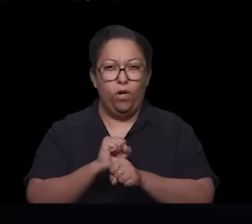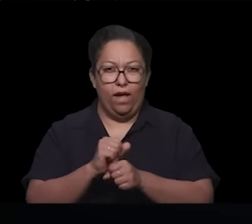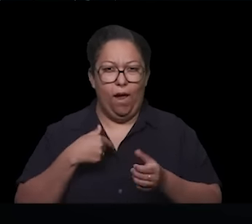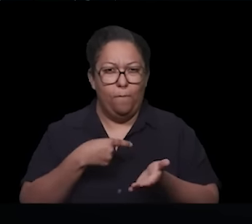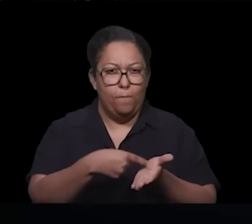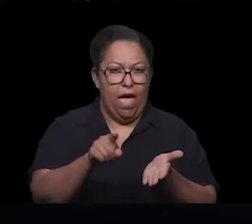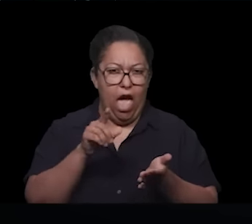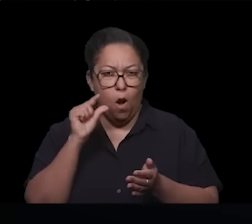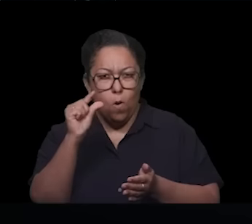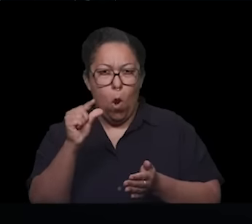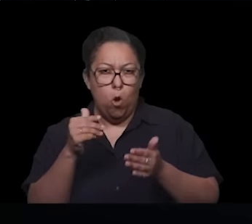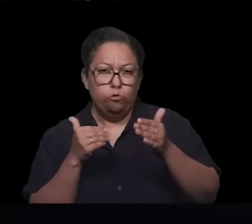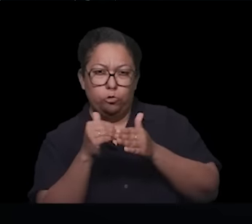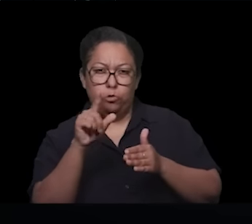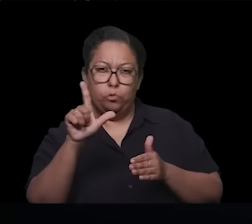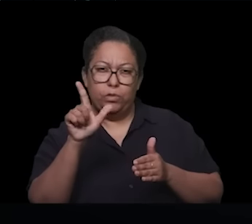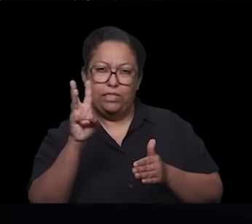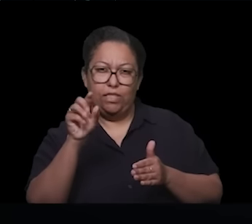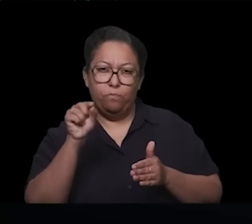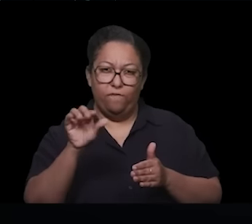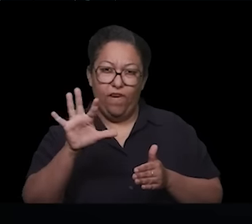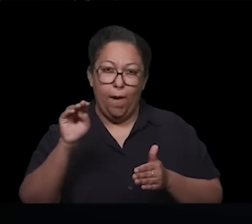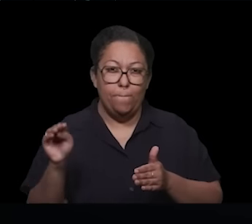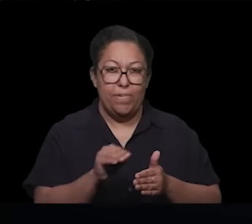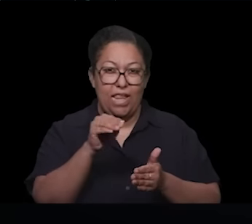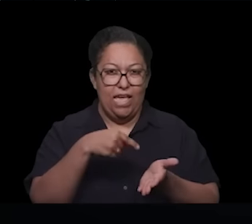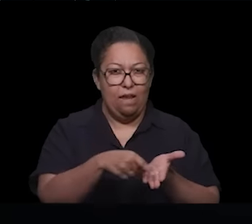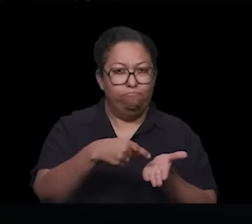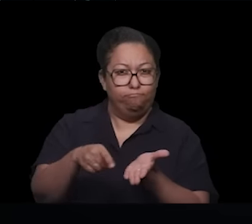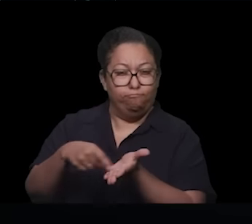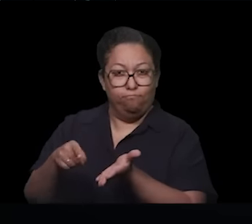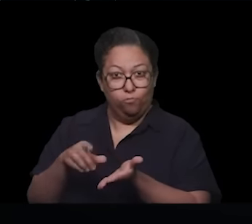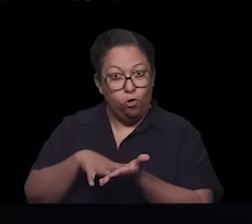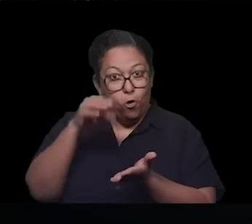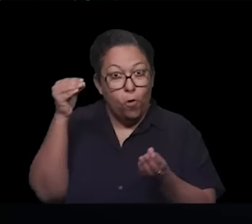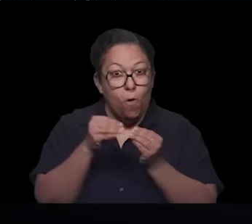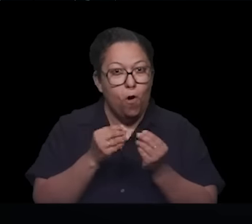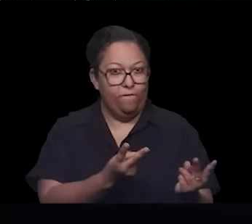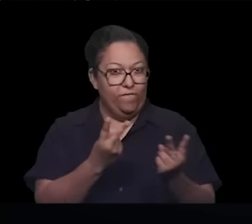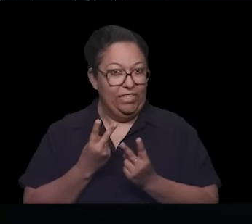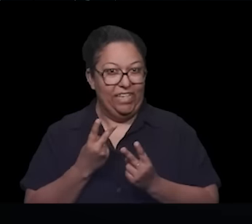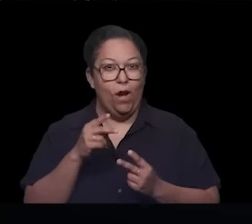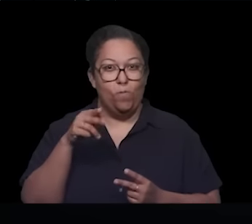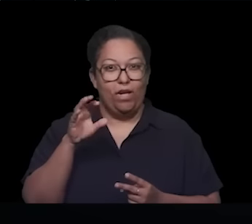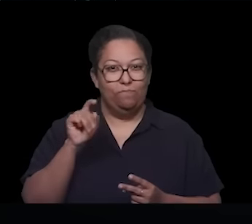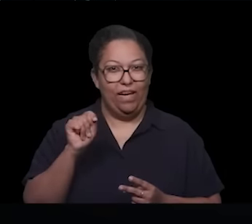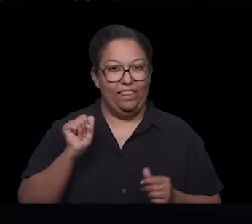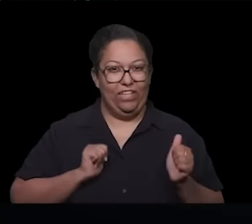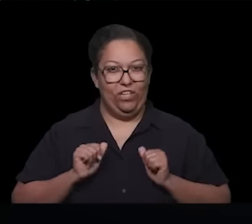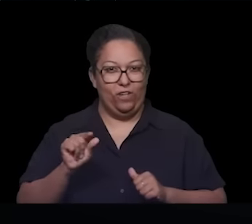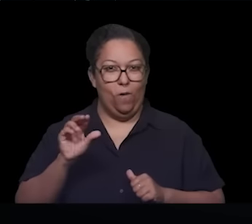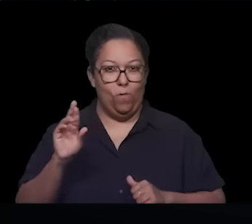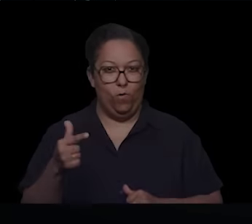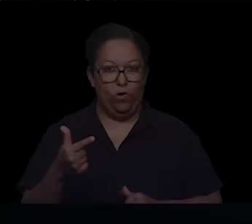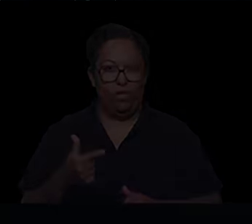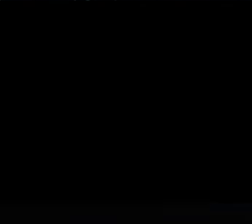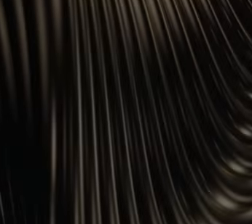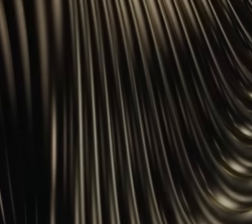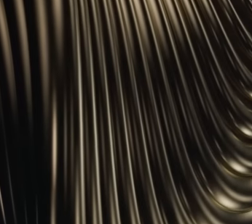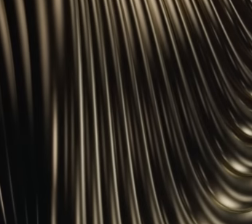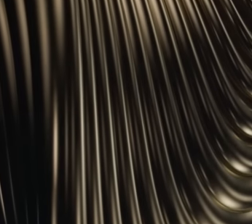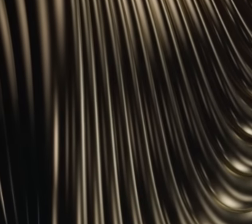employment, and have paid close to $26.5 million in payroll. To learn more, visit prospectortheater.org. A red-haired